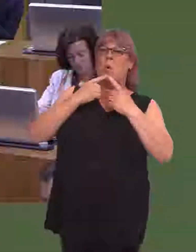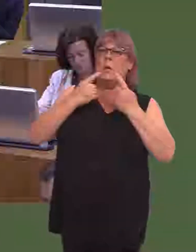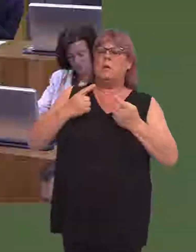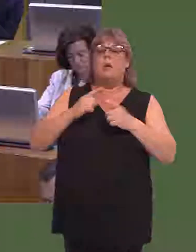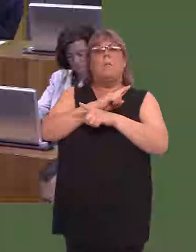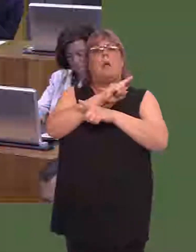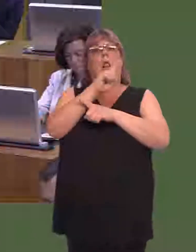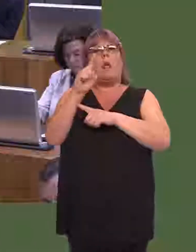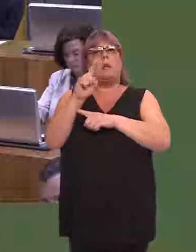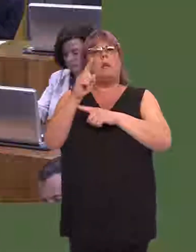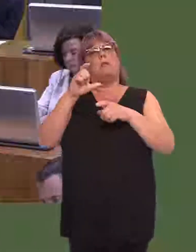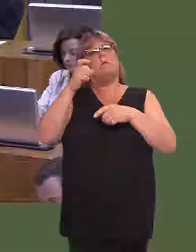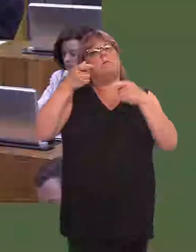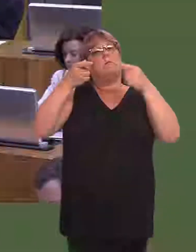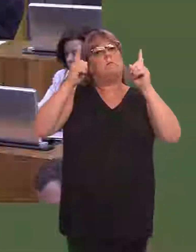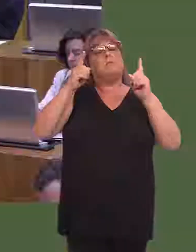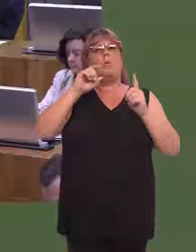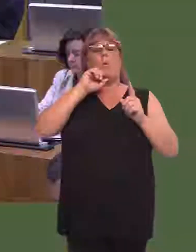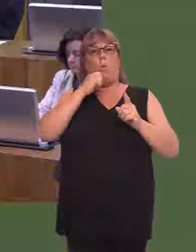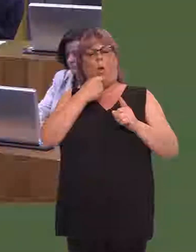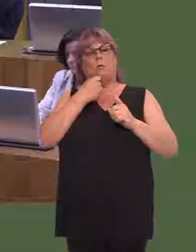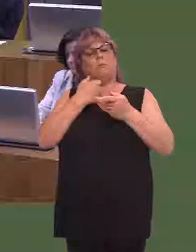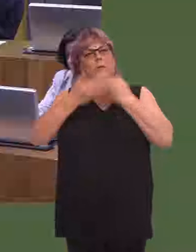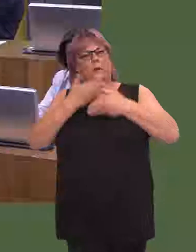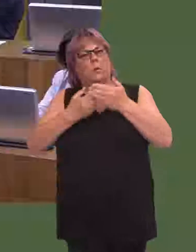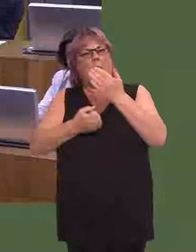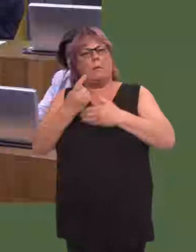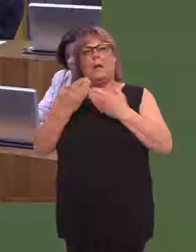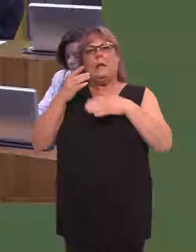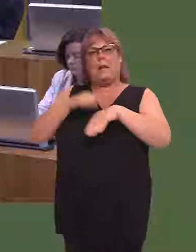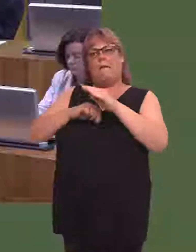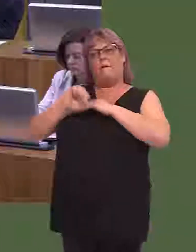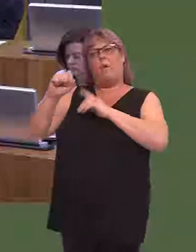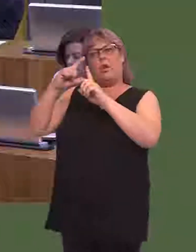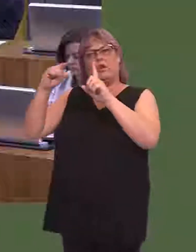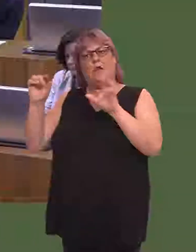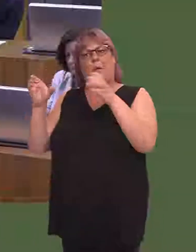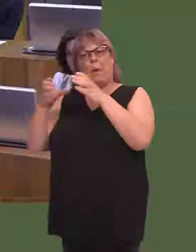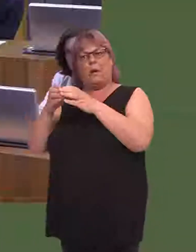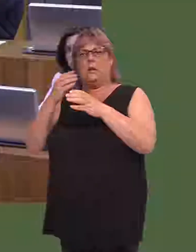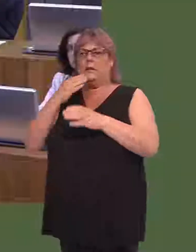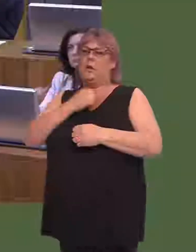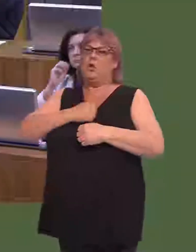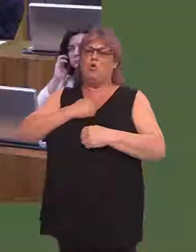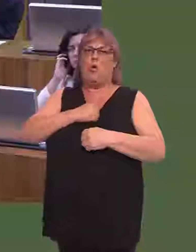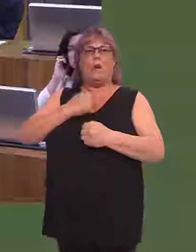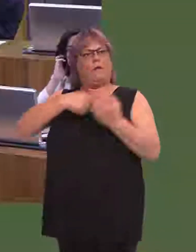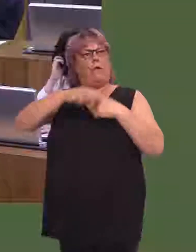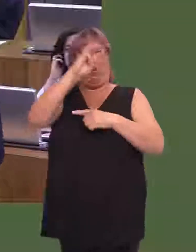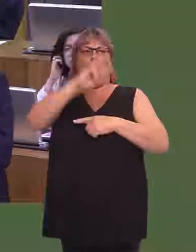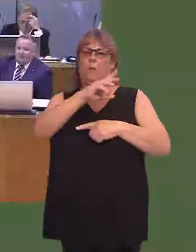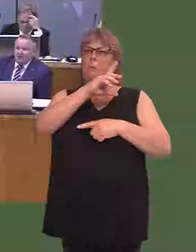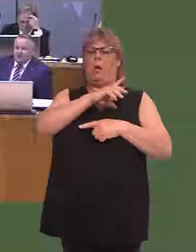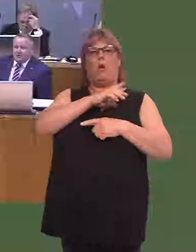say, the Cabinet Secretary will make a statement on this afternoon. It's time he and his party apologise for fleecing the people of Wales over the past